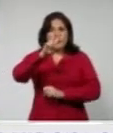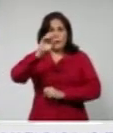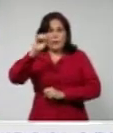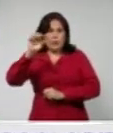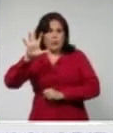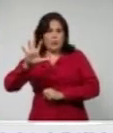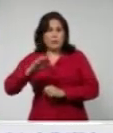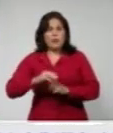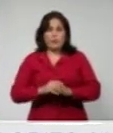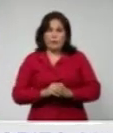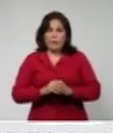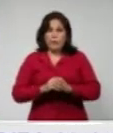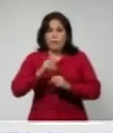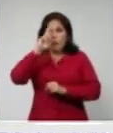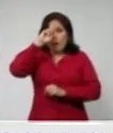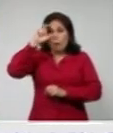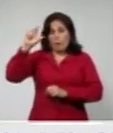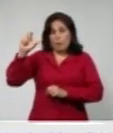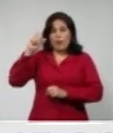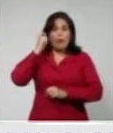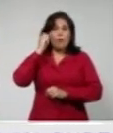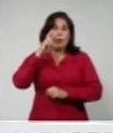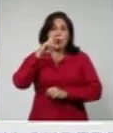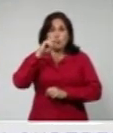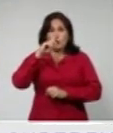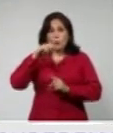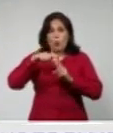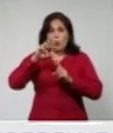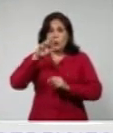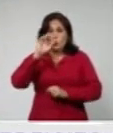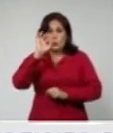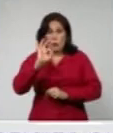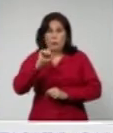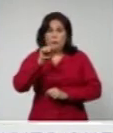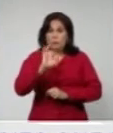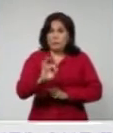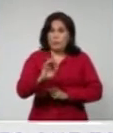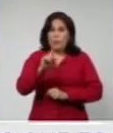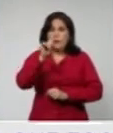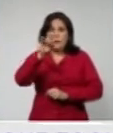376 in the Genetic Engineering and Biotechnology Center Lab,